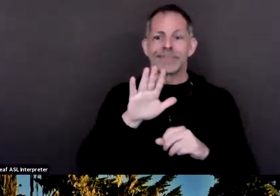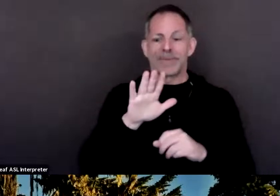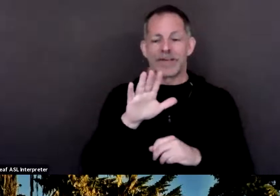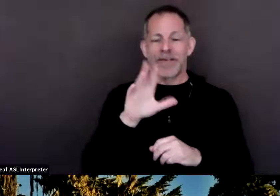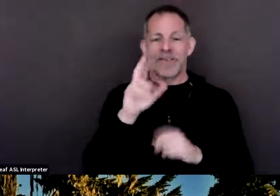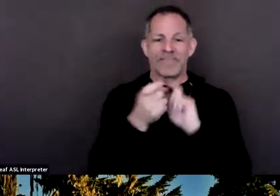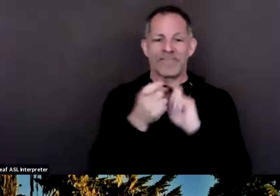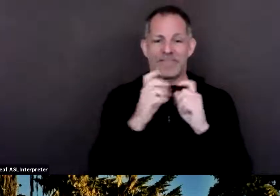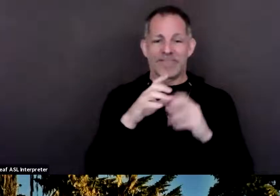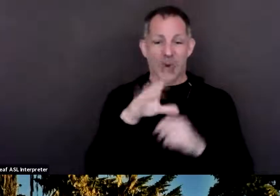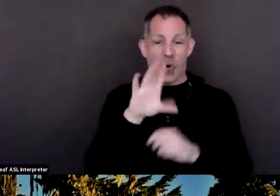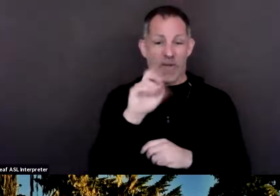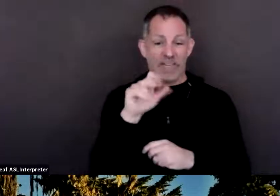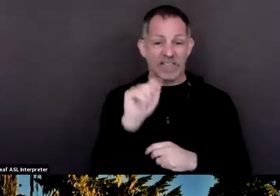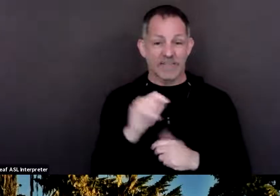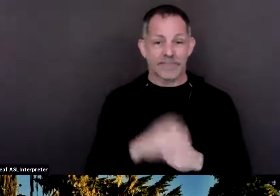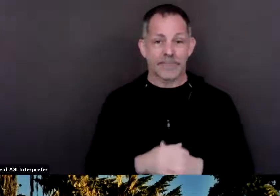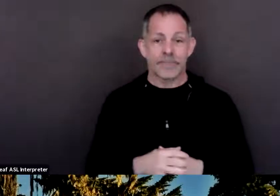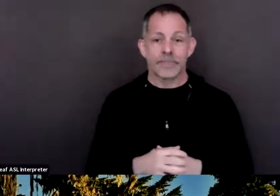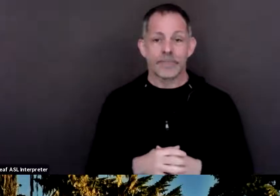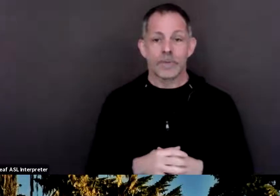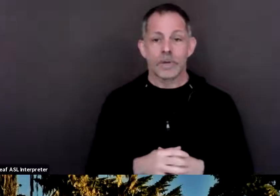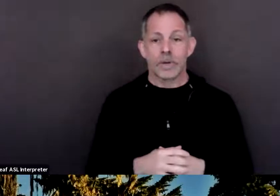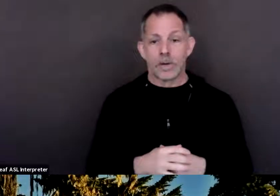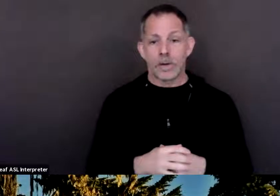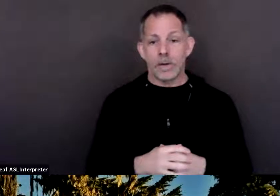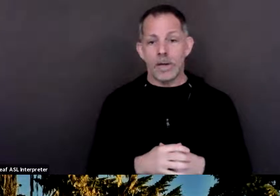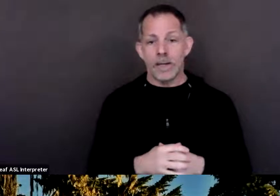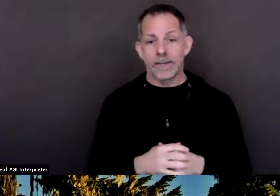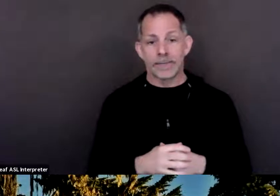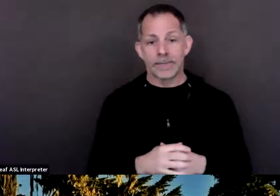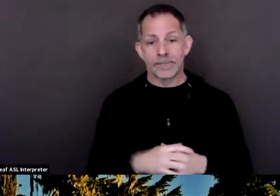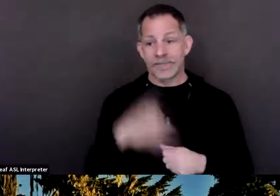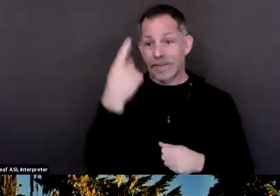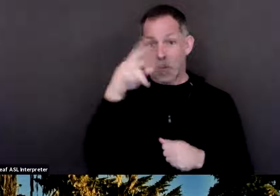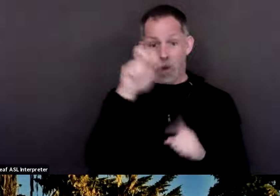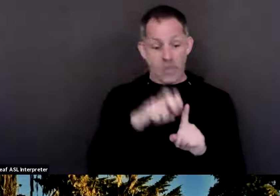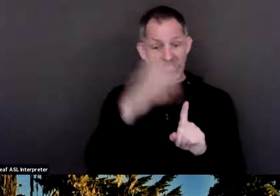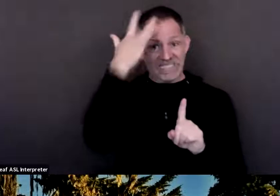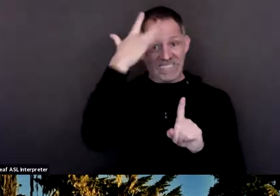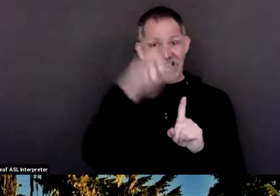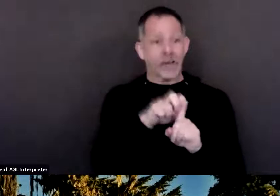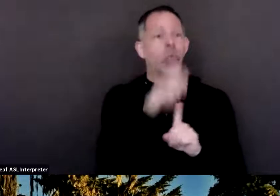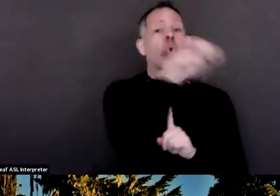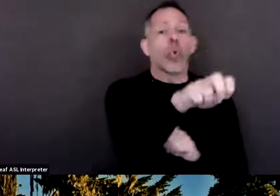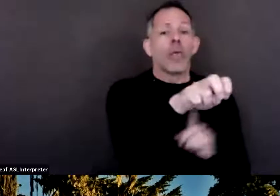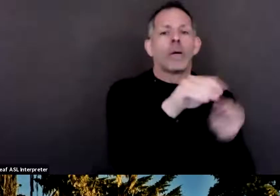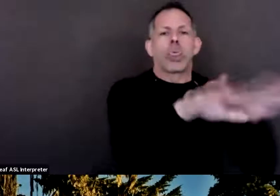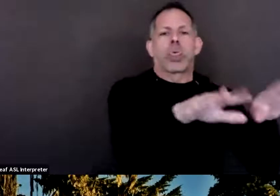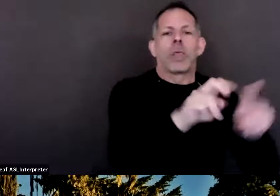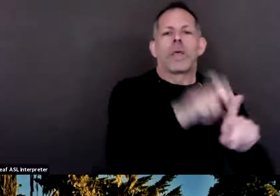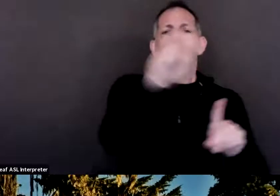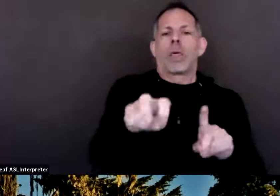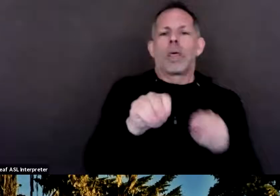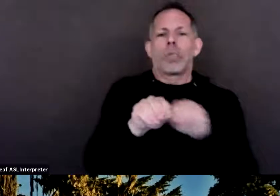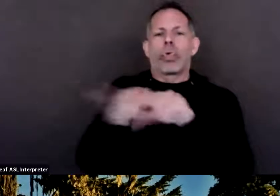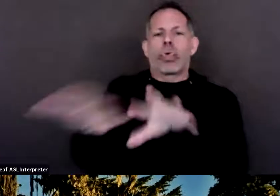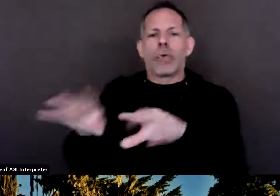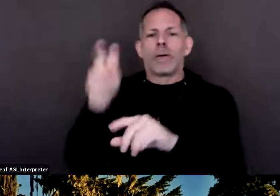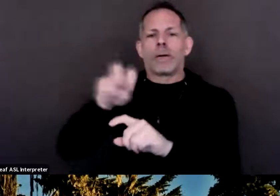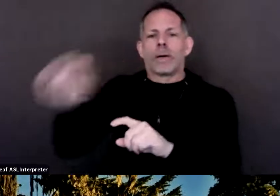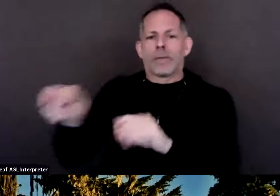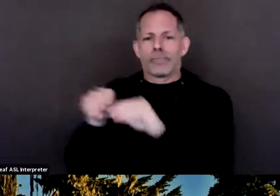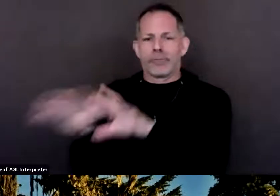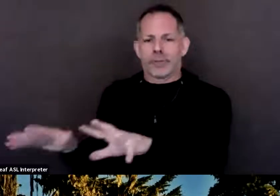from one person to another, it can't find someone who's susceptible. And that's not yet the case. It's certainly finding far fewer